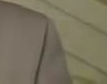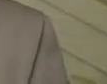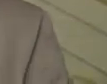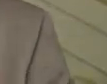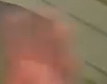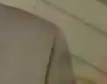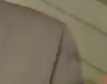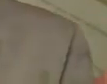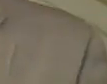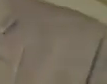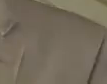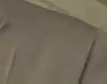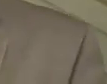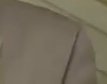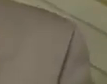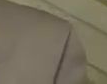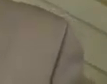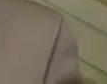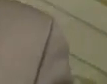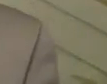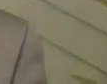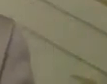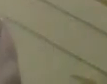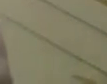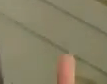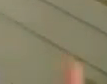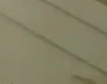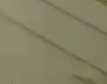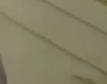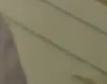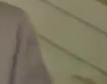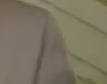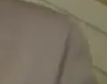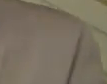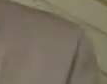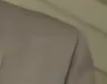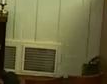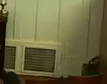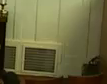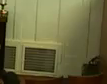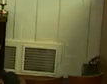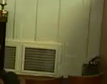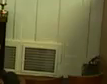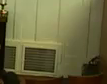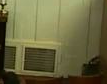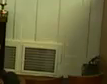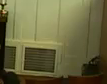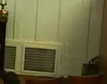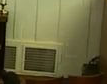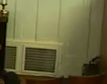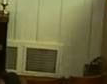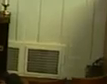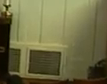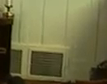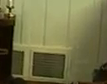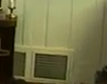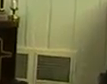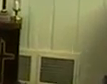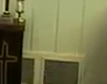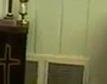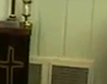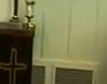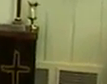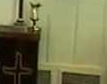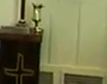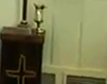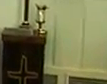a slew of other people are in Victoria, British Columbia, Canada, for our general conference. So for those of you